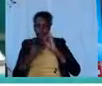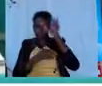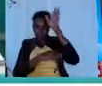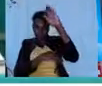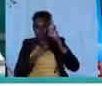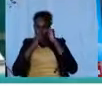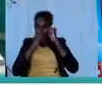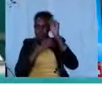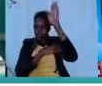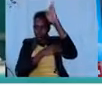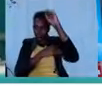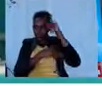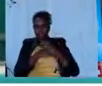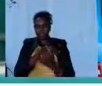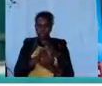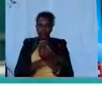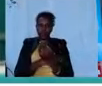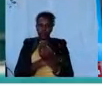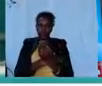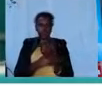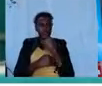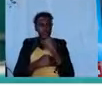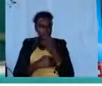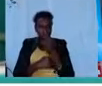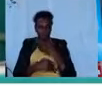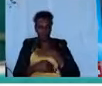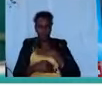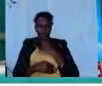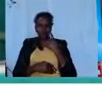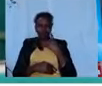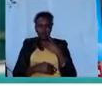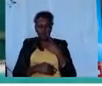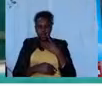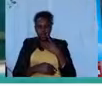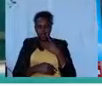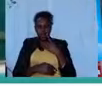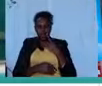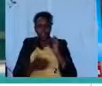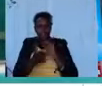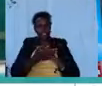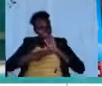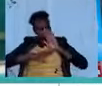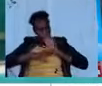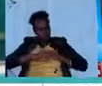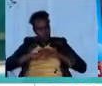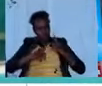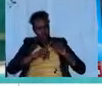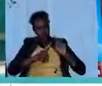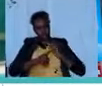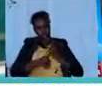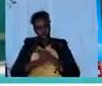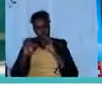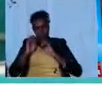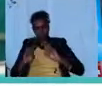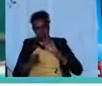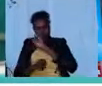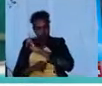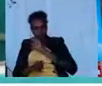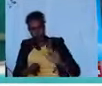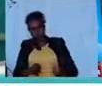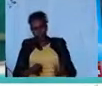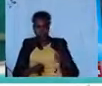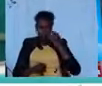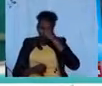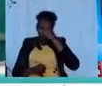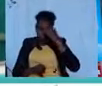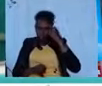Mighty God, this morning we declare with our lips, you've been good to us, Lord. Because